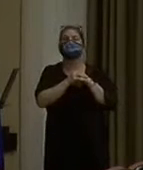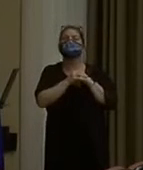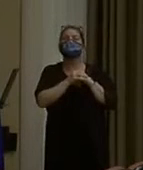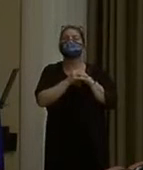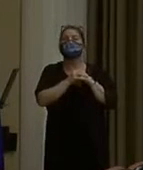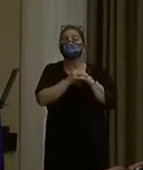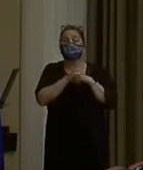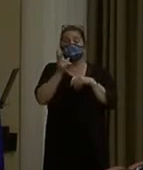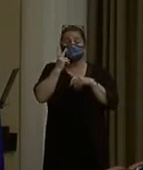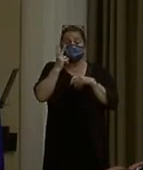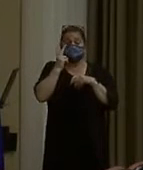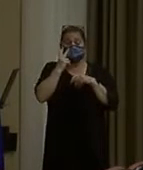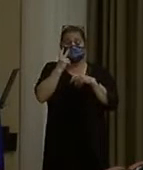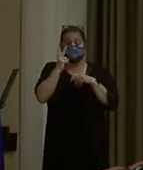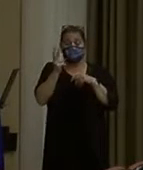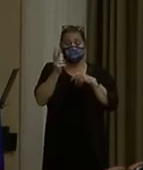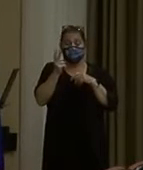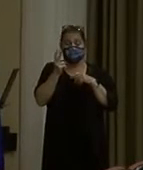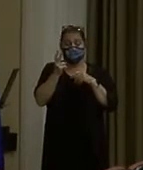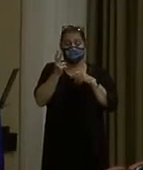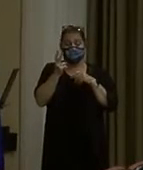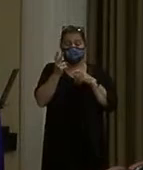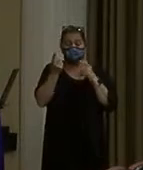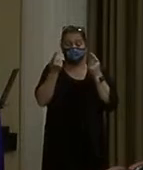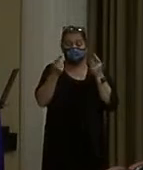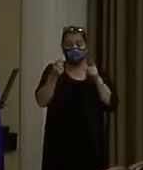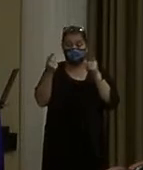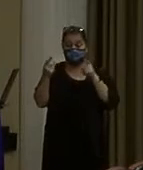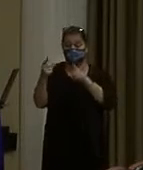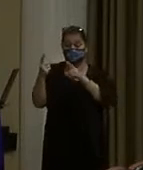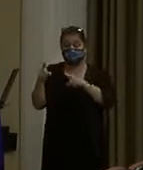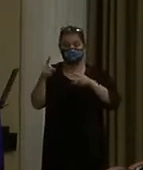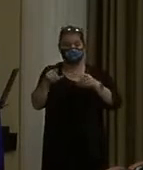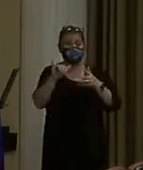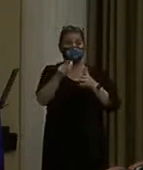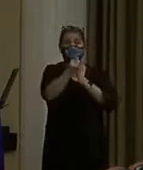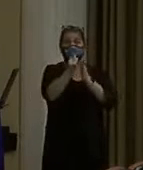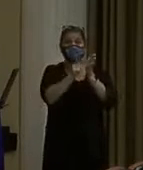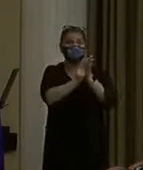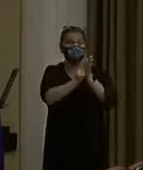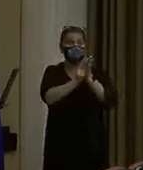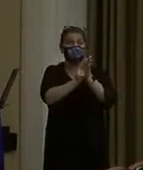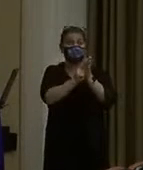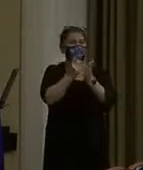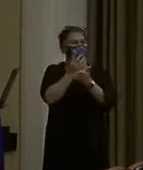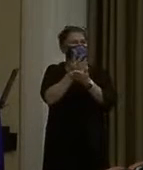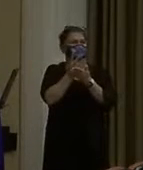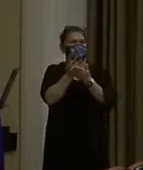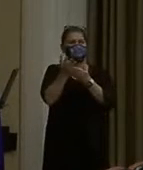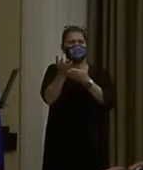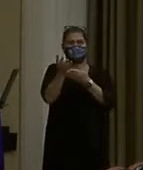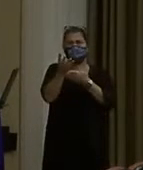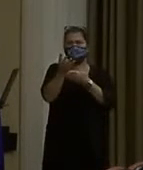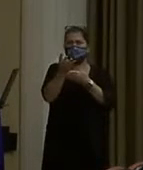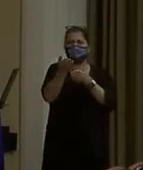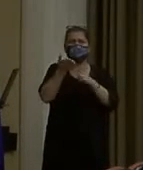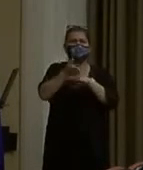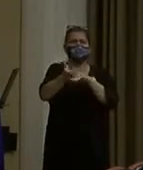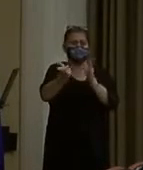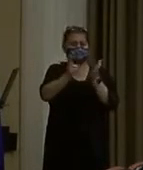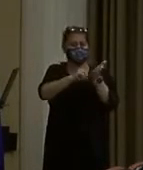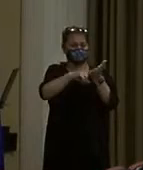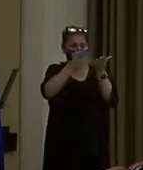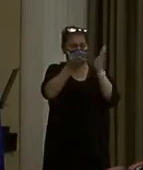the forces at work to undermine that law. Not 4 weeks after he had signed the bill into